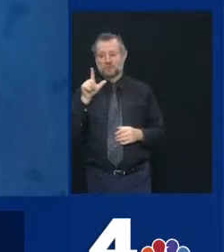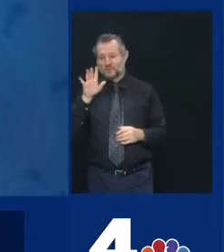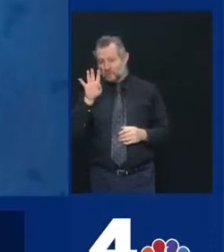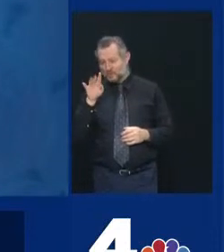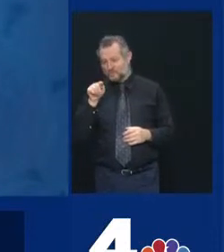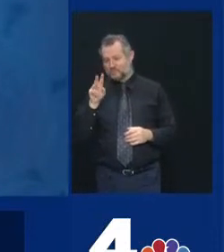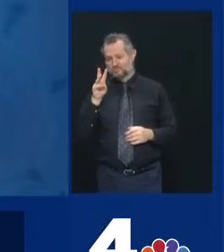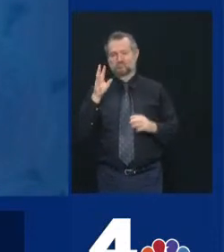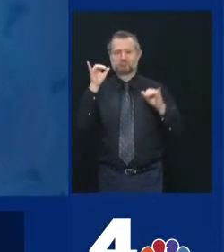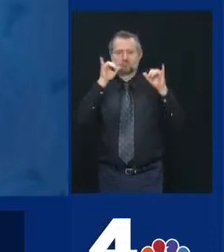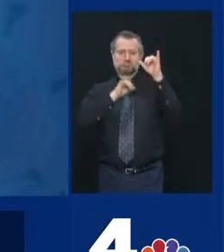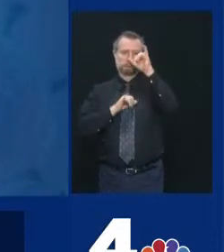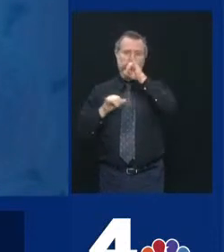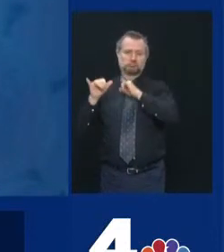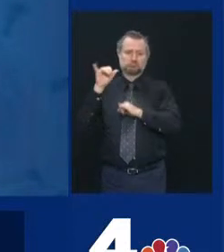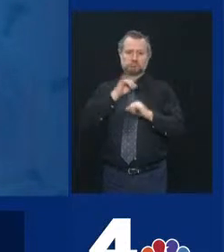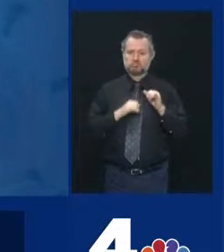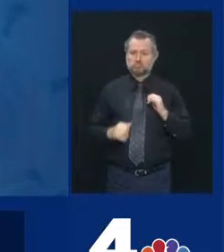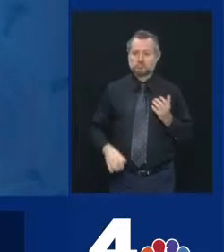would